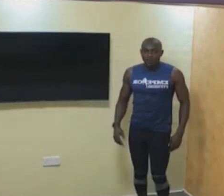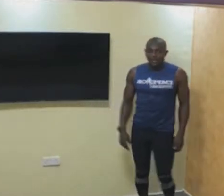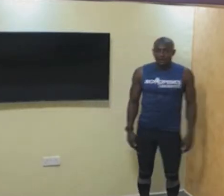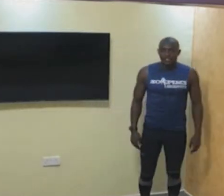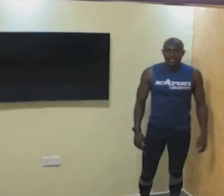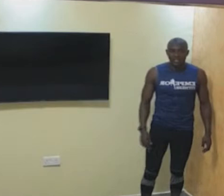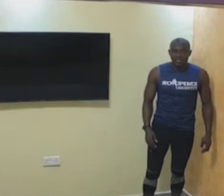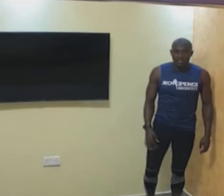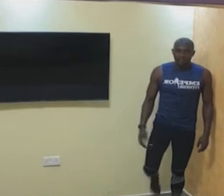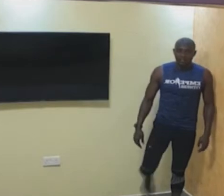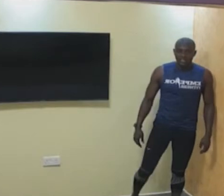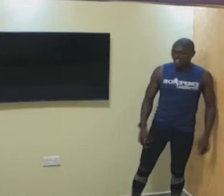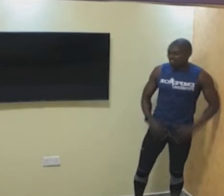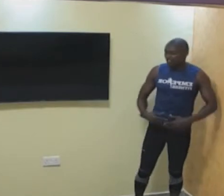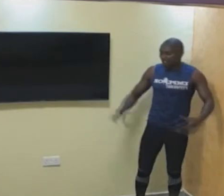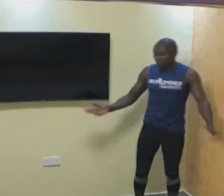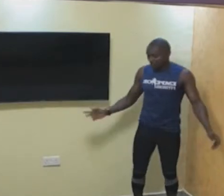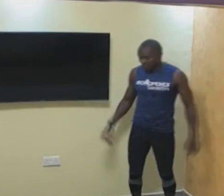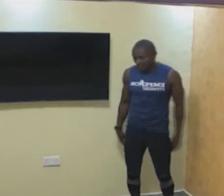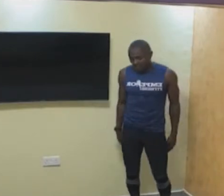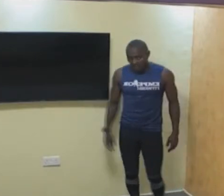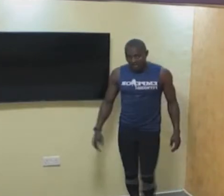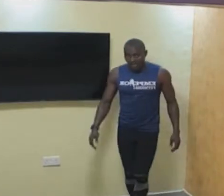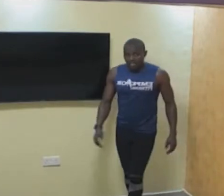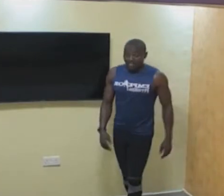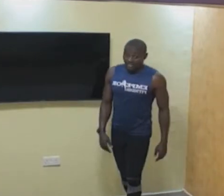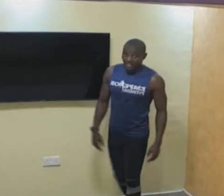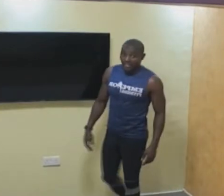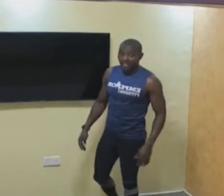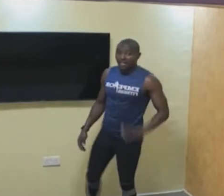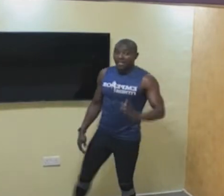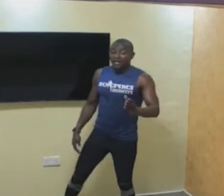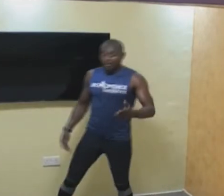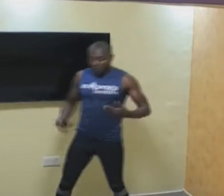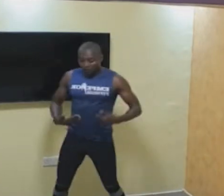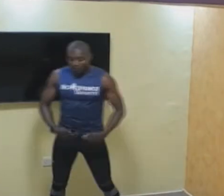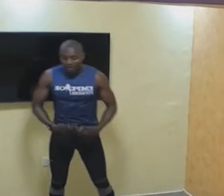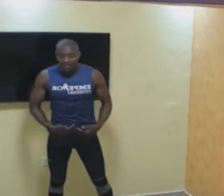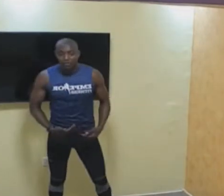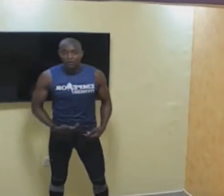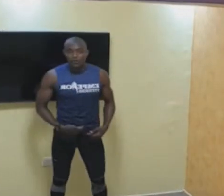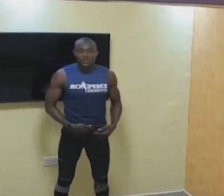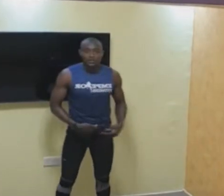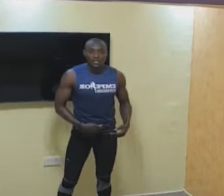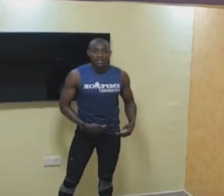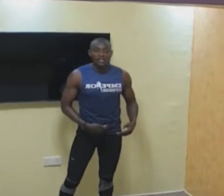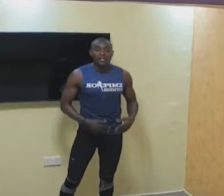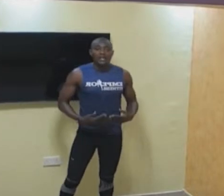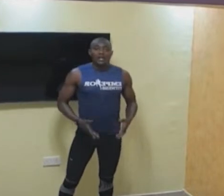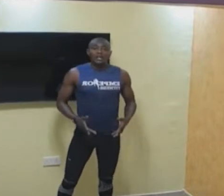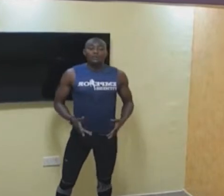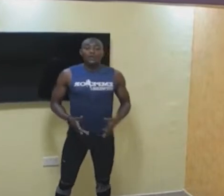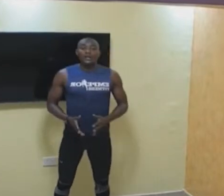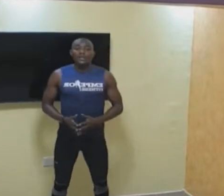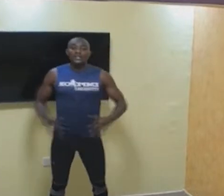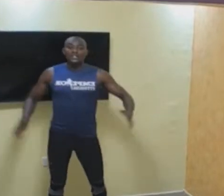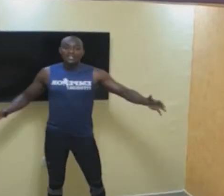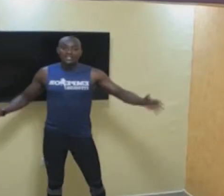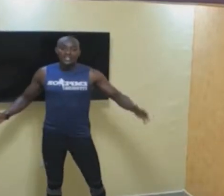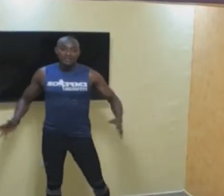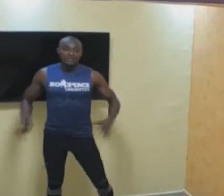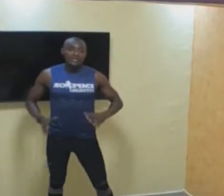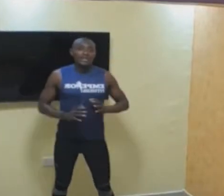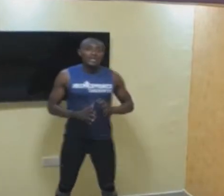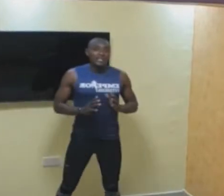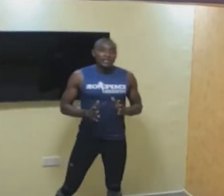variate your workout. Okay, have variations. Okay? Number 4, it's like what we're doing today. Number 1, we're increasing